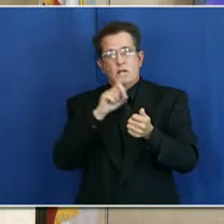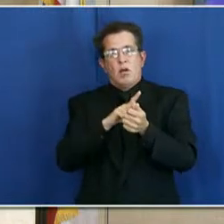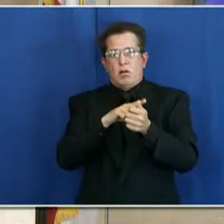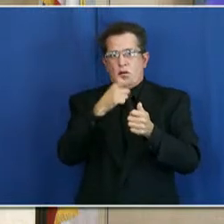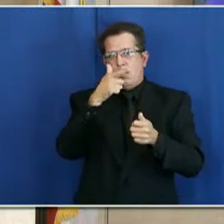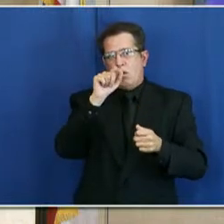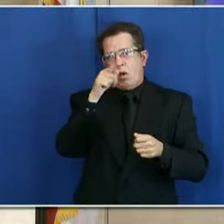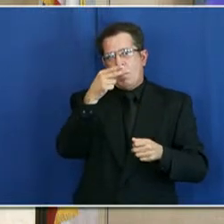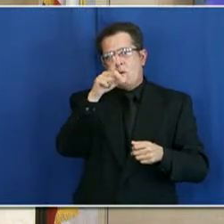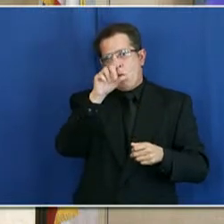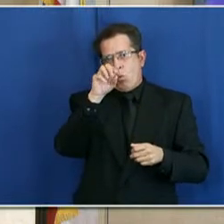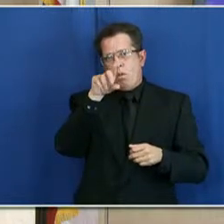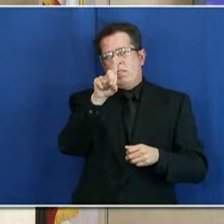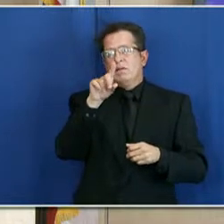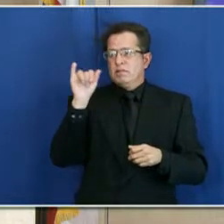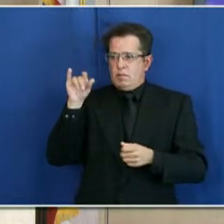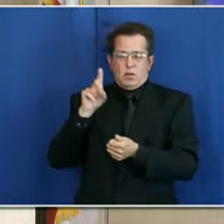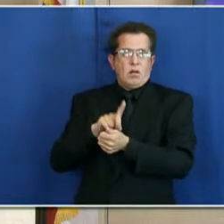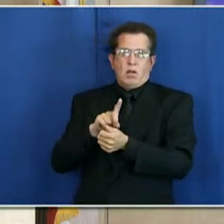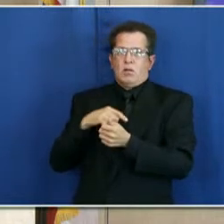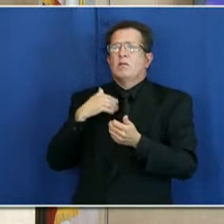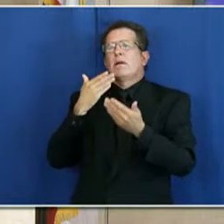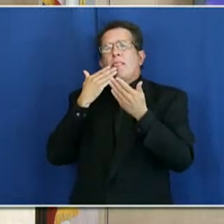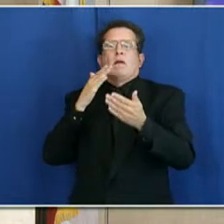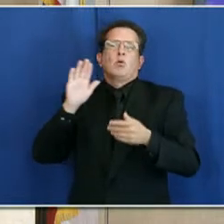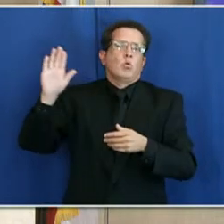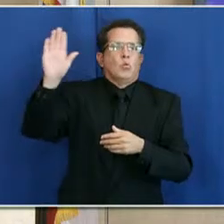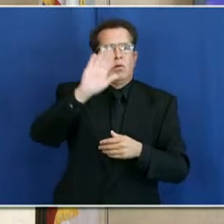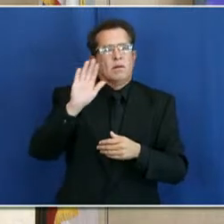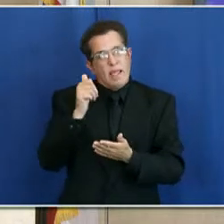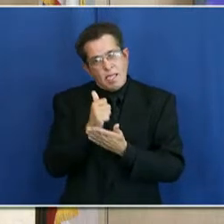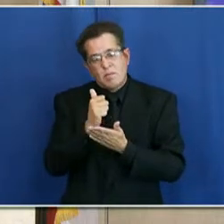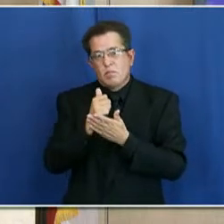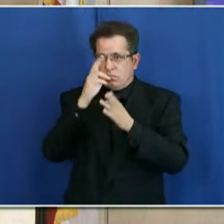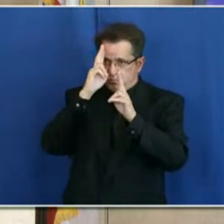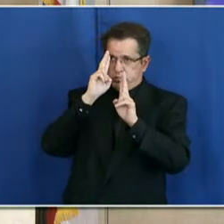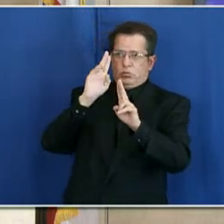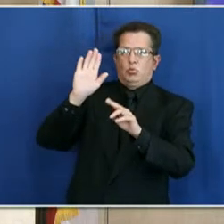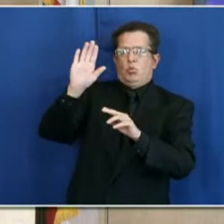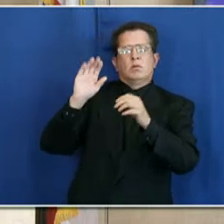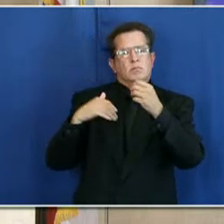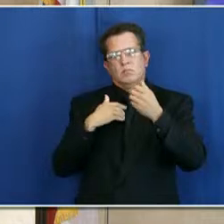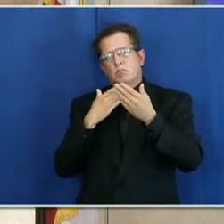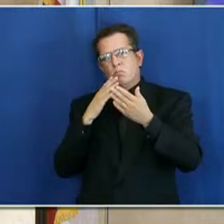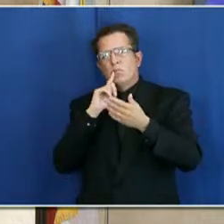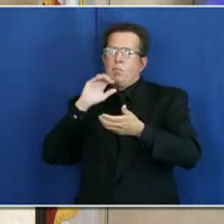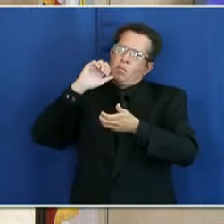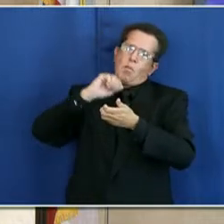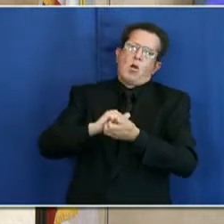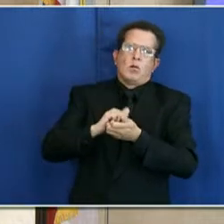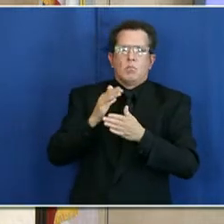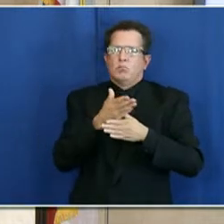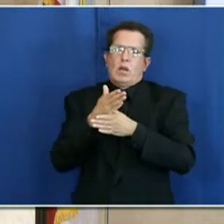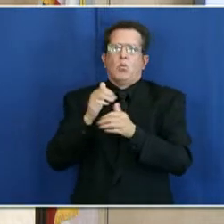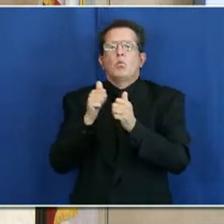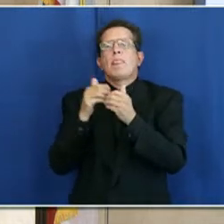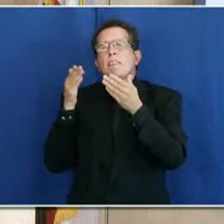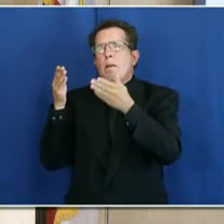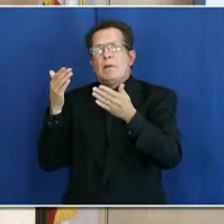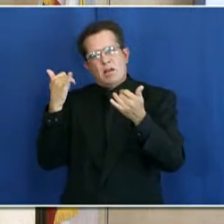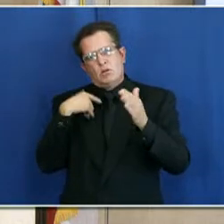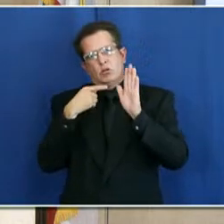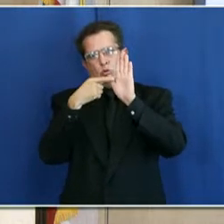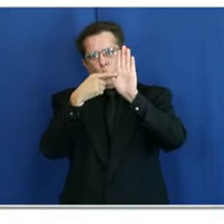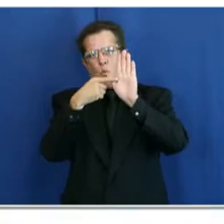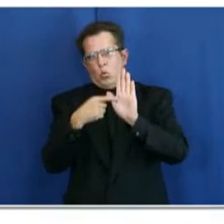everyone, we're very grateful for their efforts and support, and we're pleased to partner with them. Let's jump into today's numbers. We'll go through these